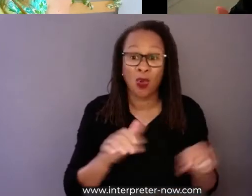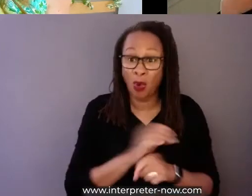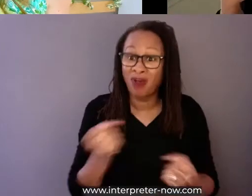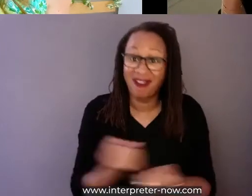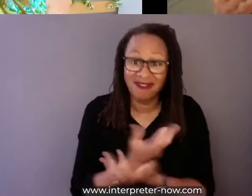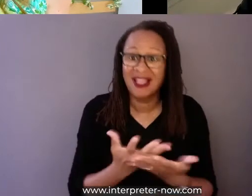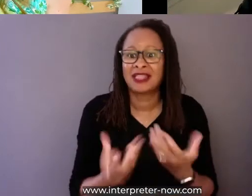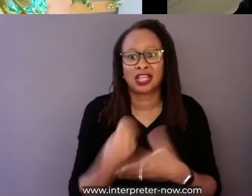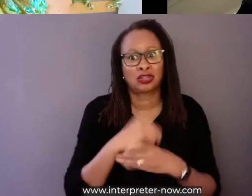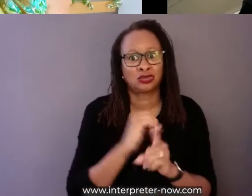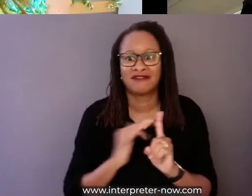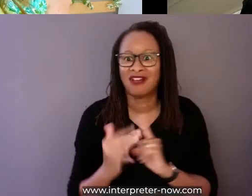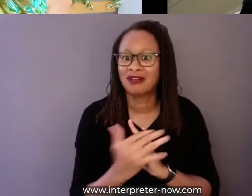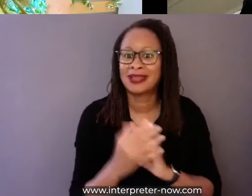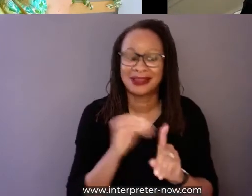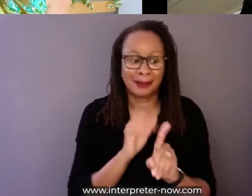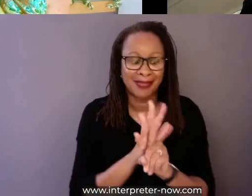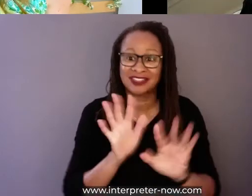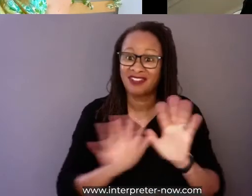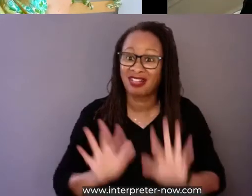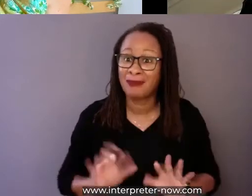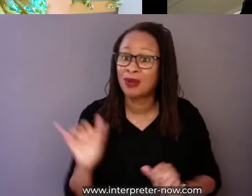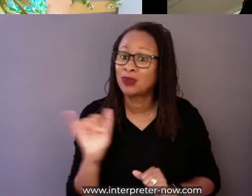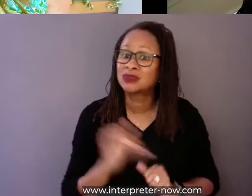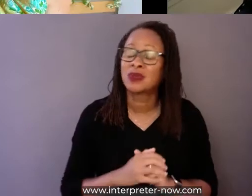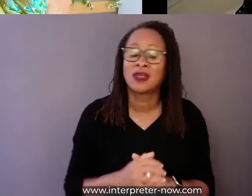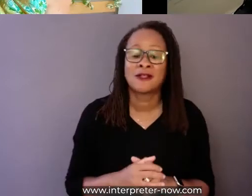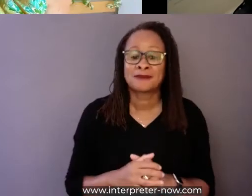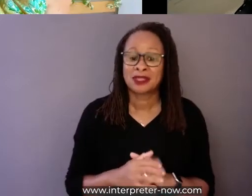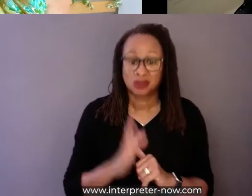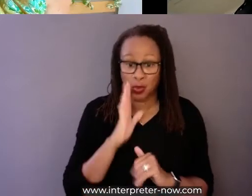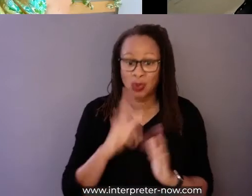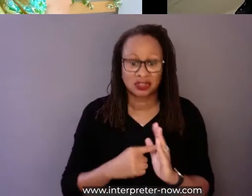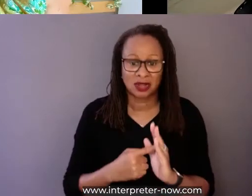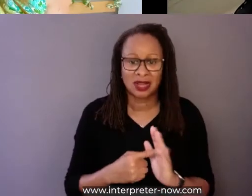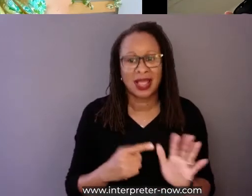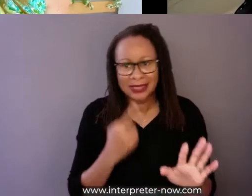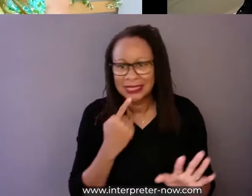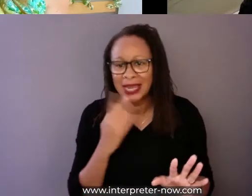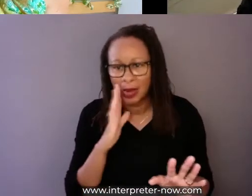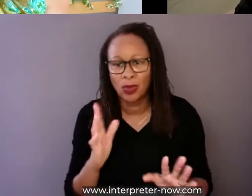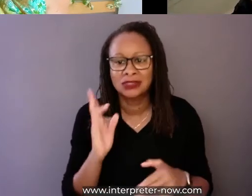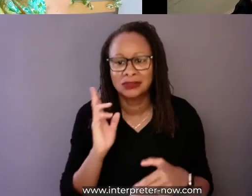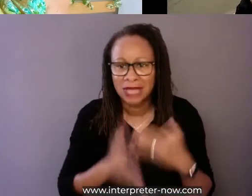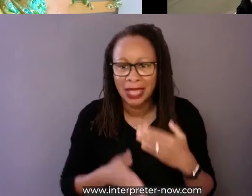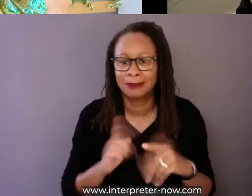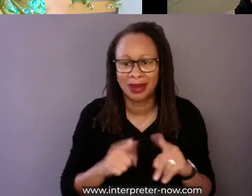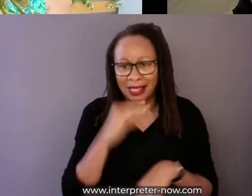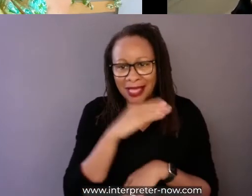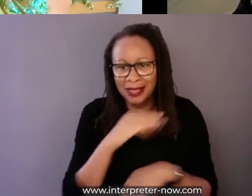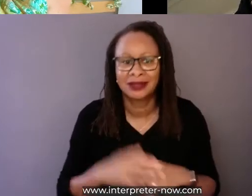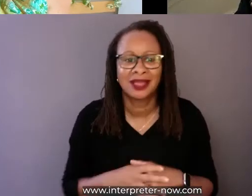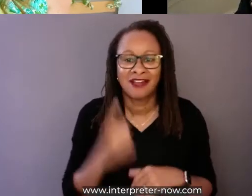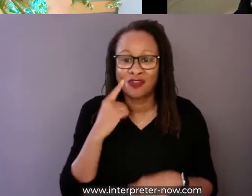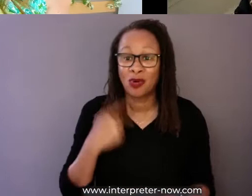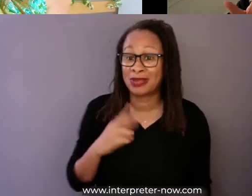the environment and the impact of climate. I think that we are going to start. So like I said, I said that I would make this snappy and I lied. For me, Web3